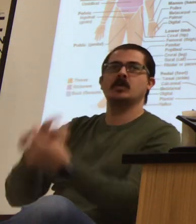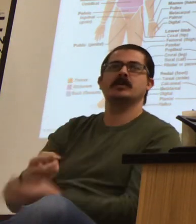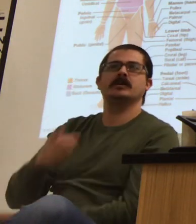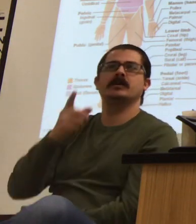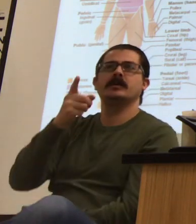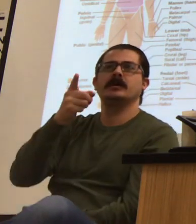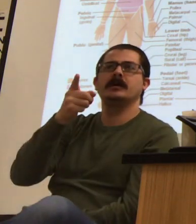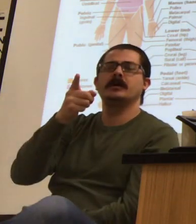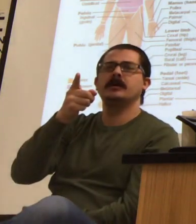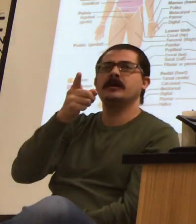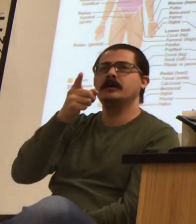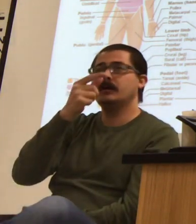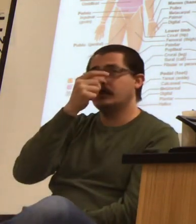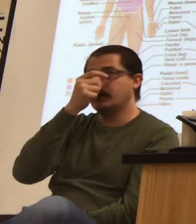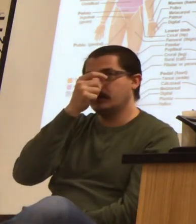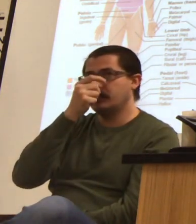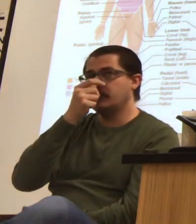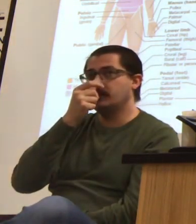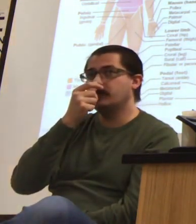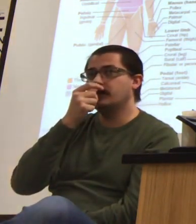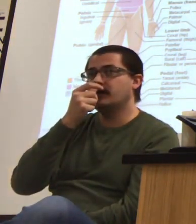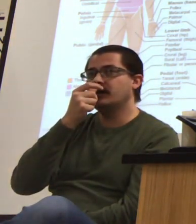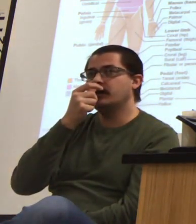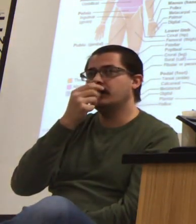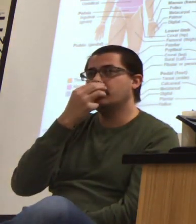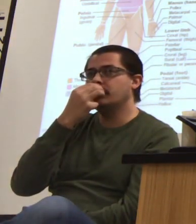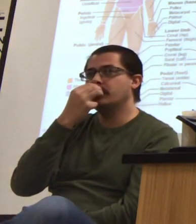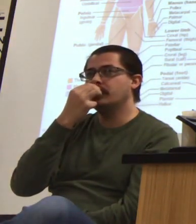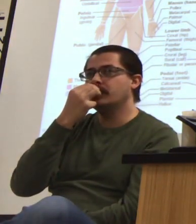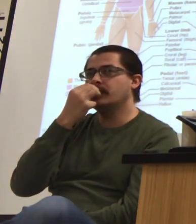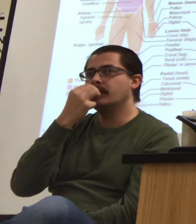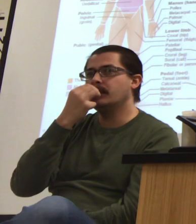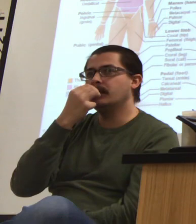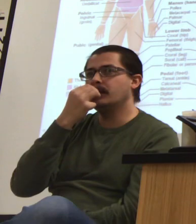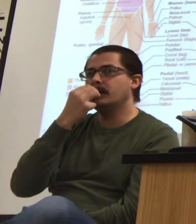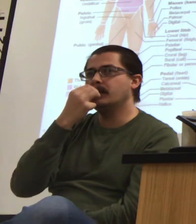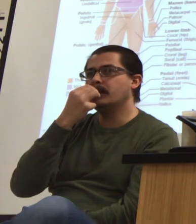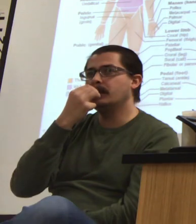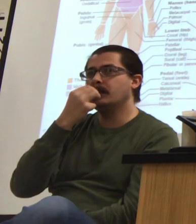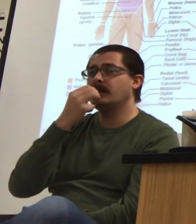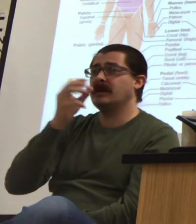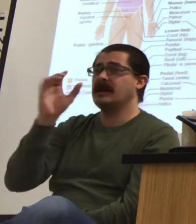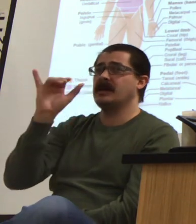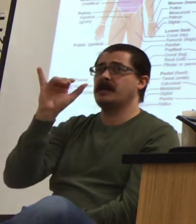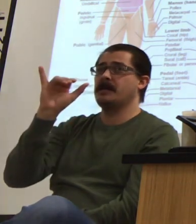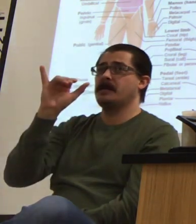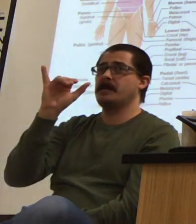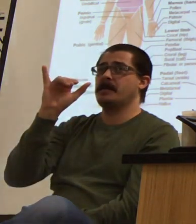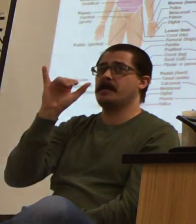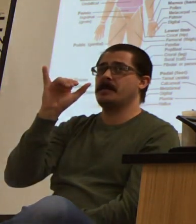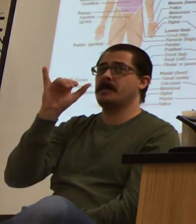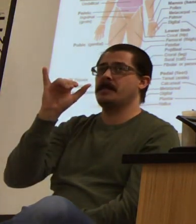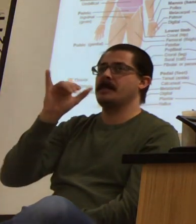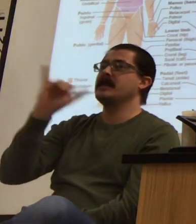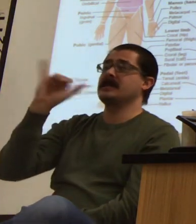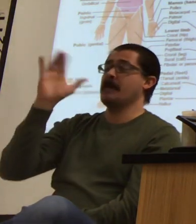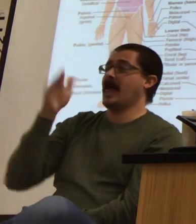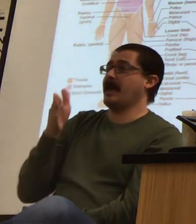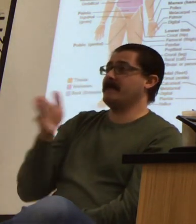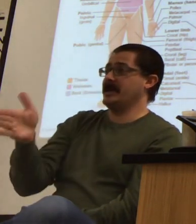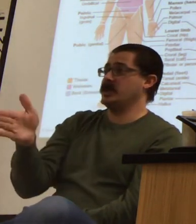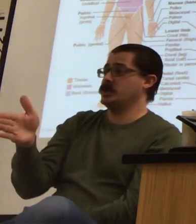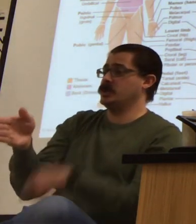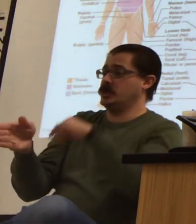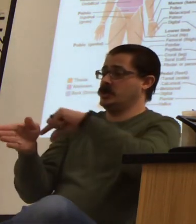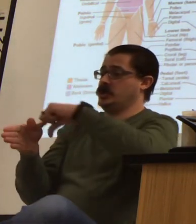Yeah? The dorsal, could you also refer to, let's say, an animal? The back is Yeah. the dorsal. For an